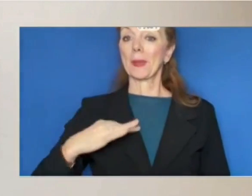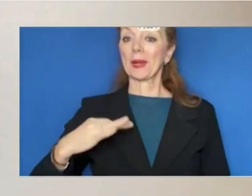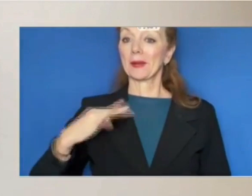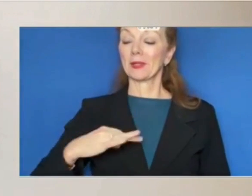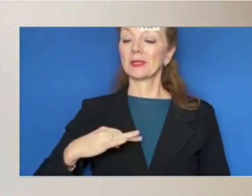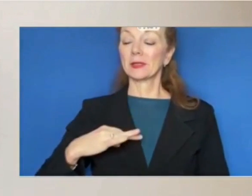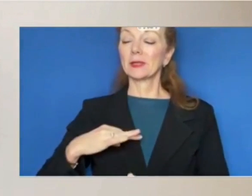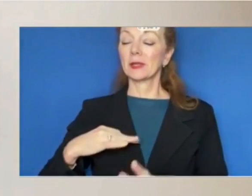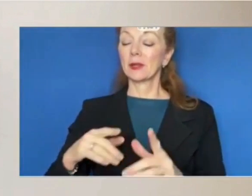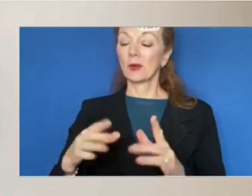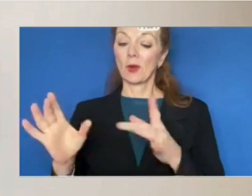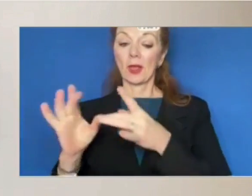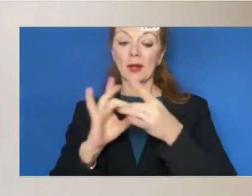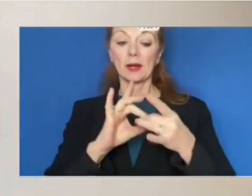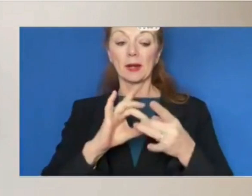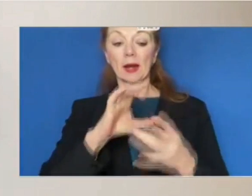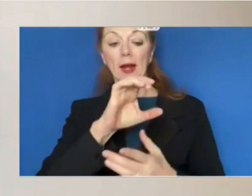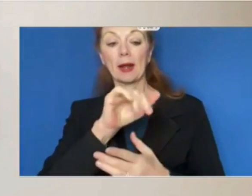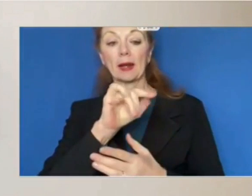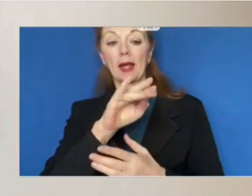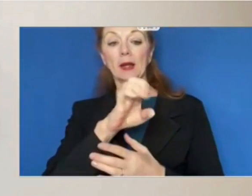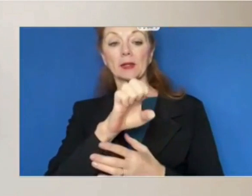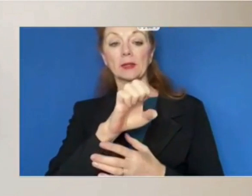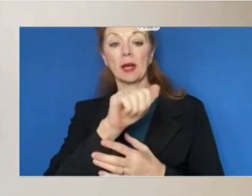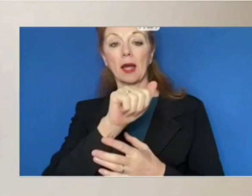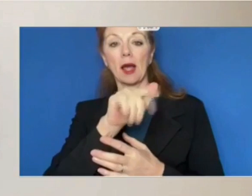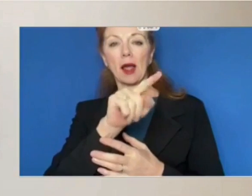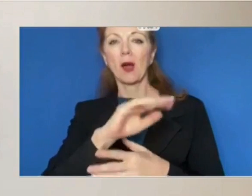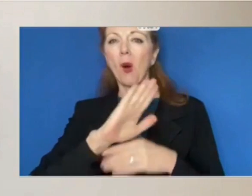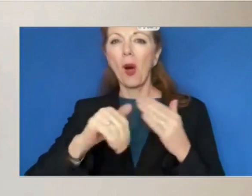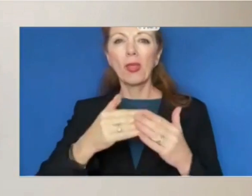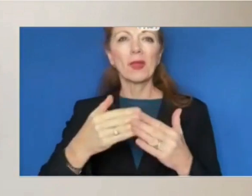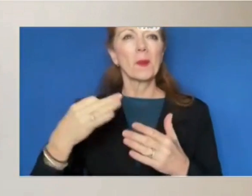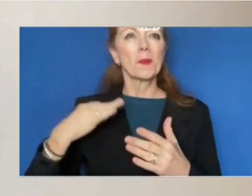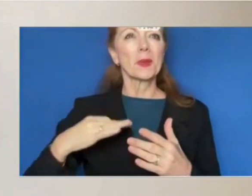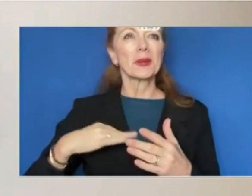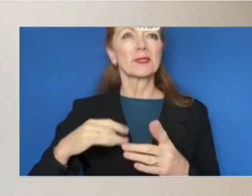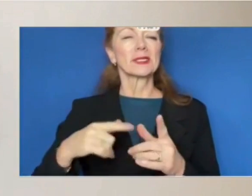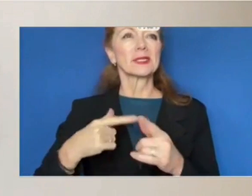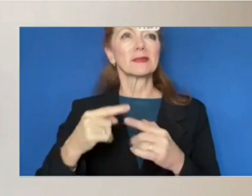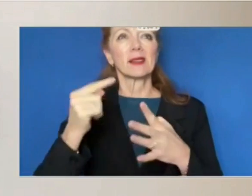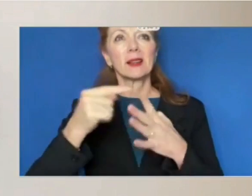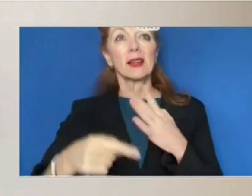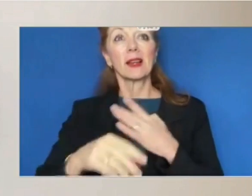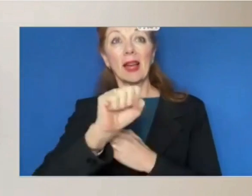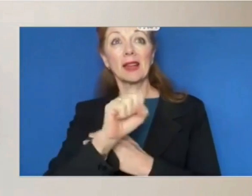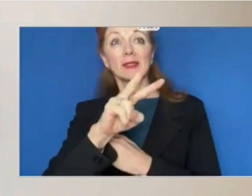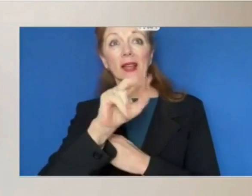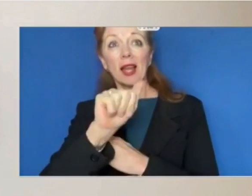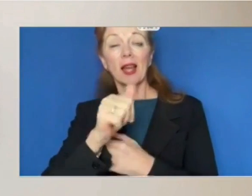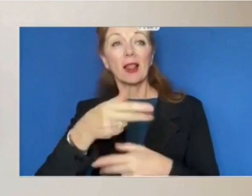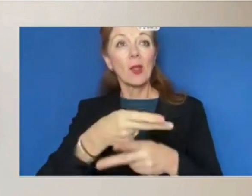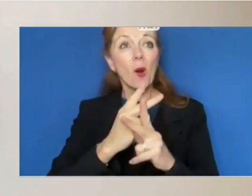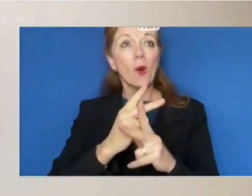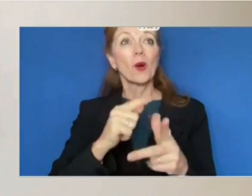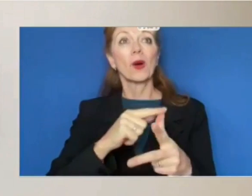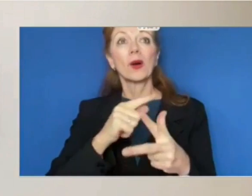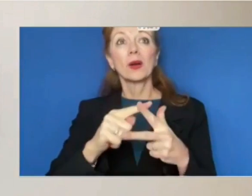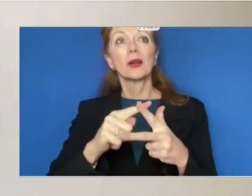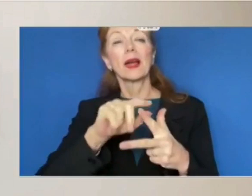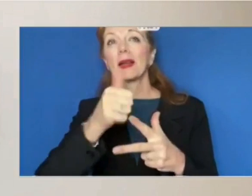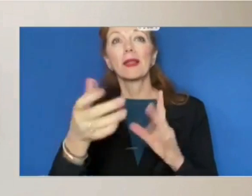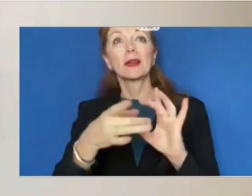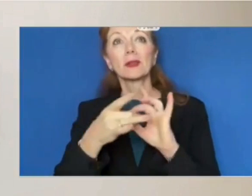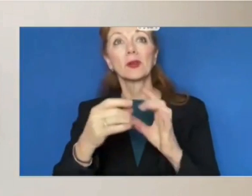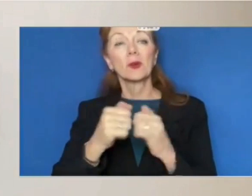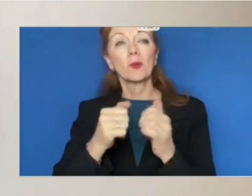Act, meaning all of the benefit instruments that came with that, the SBA loans, anything associated with the Payment